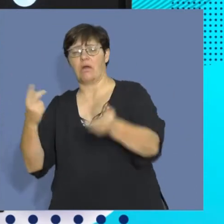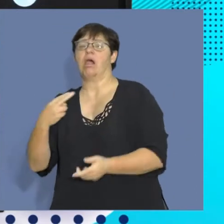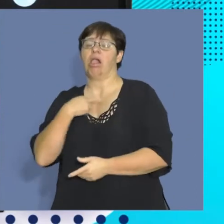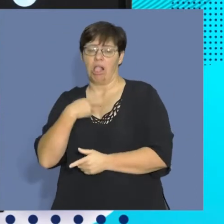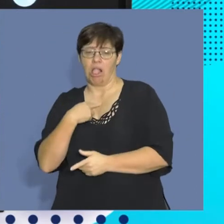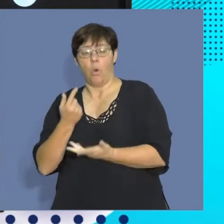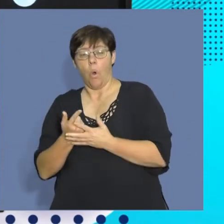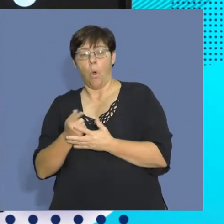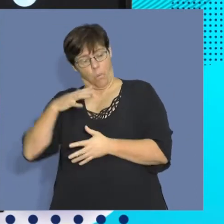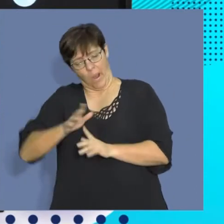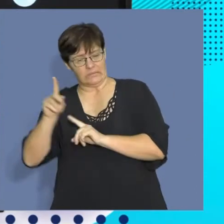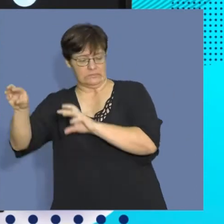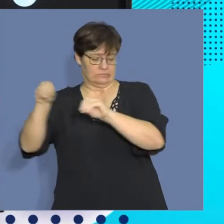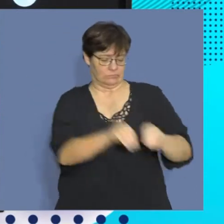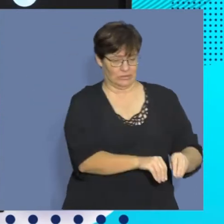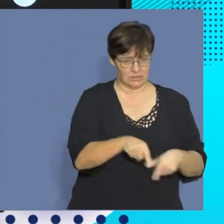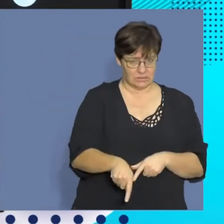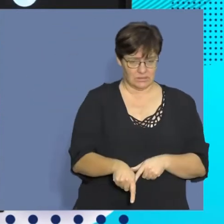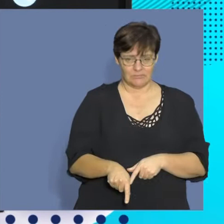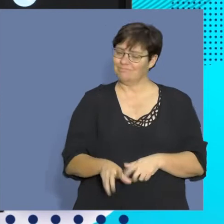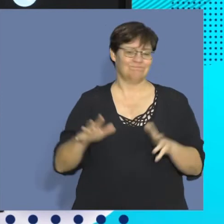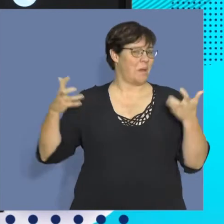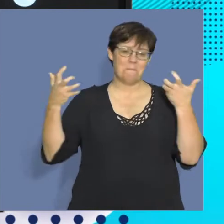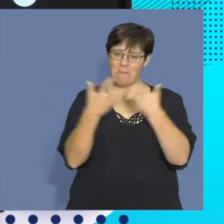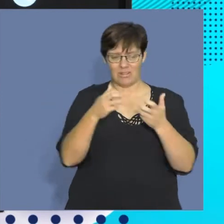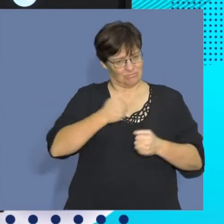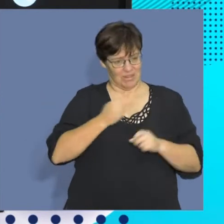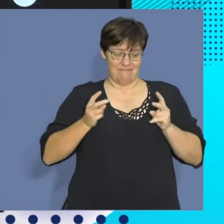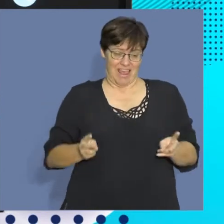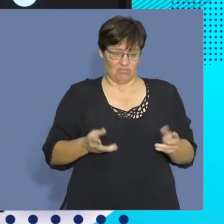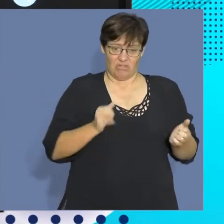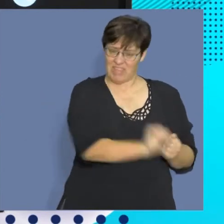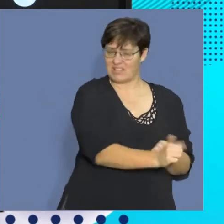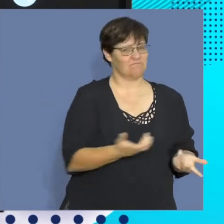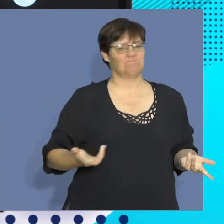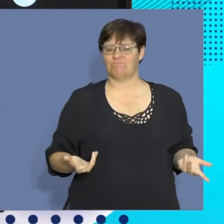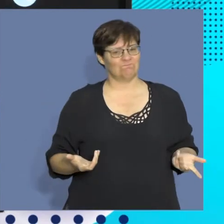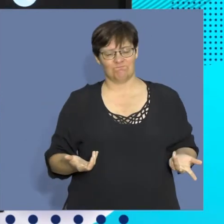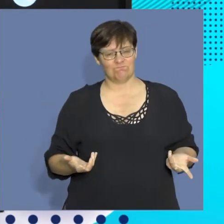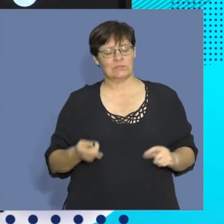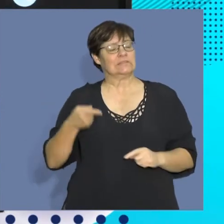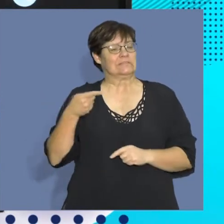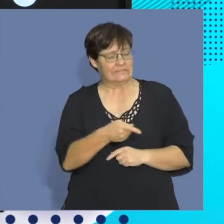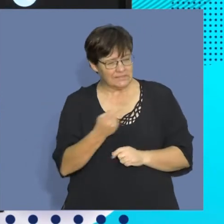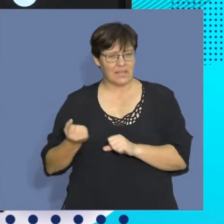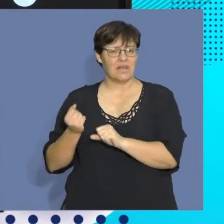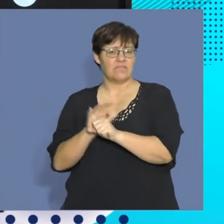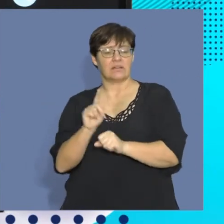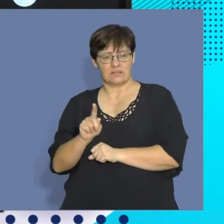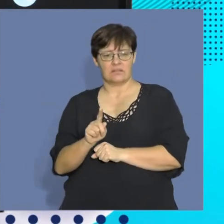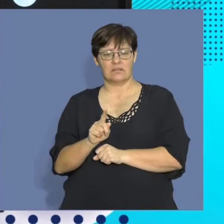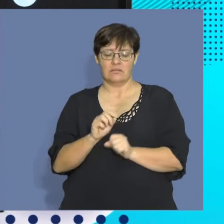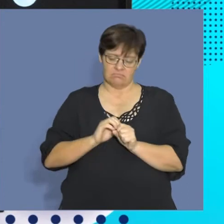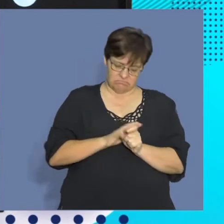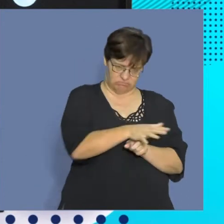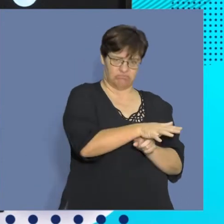or accidentally or intentionally from other areas that are not naturally found in that area. And these organisms often